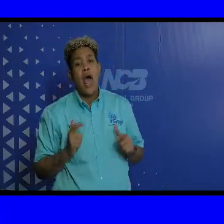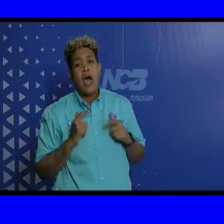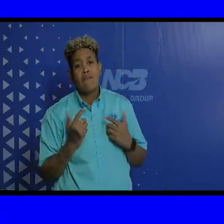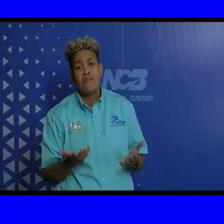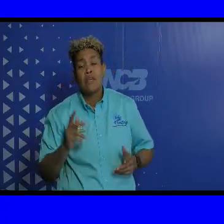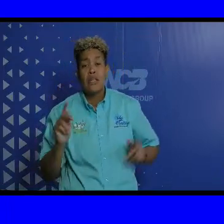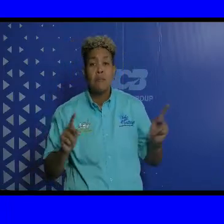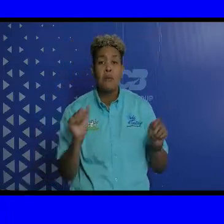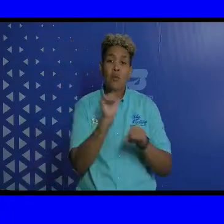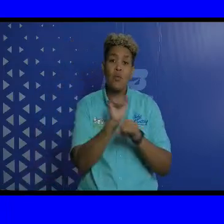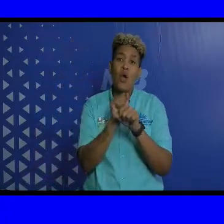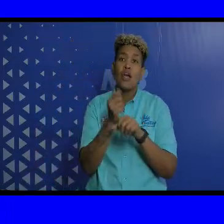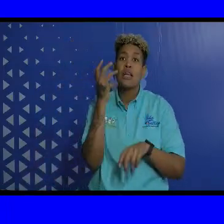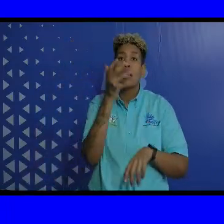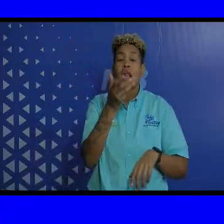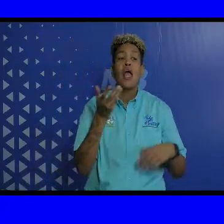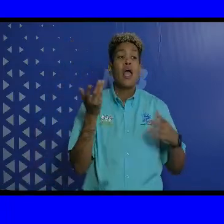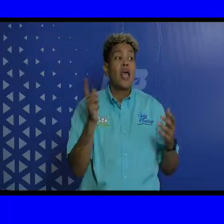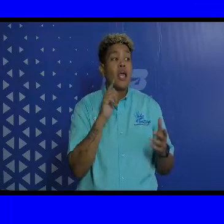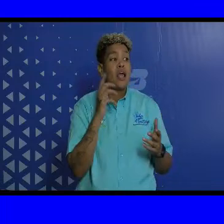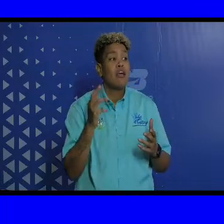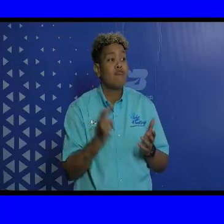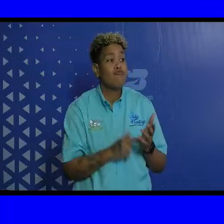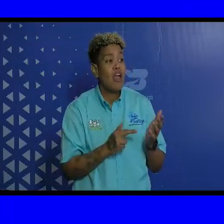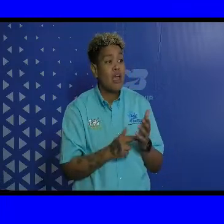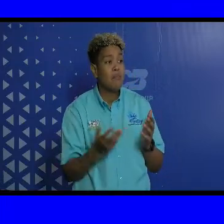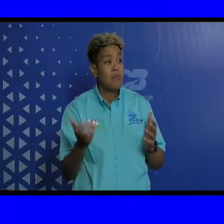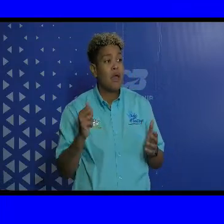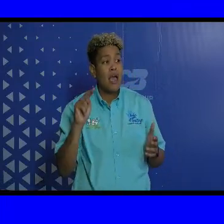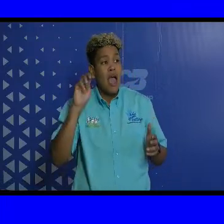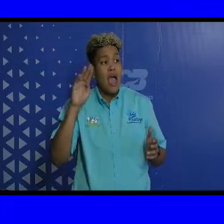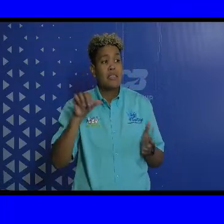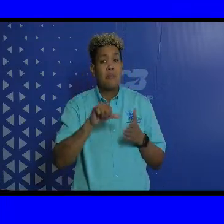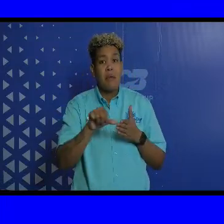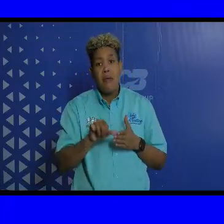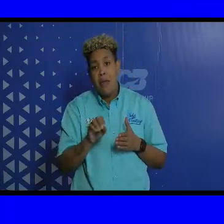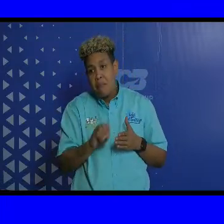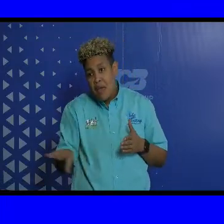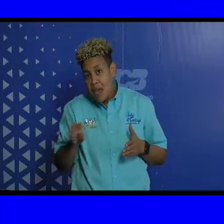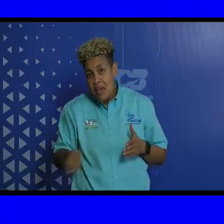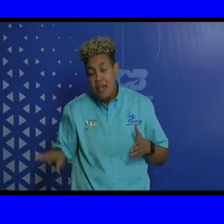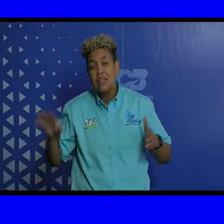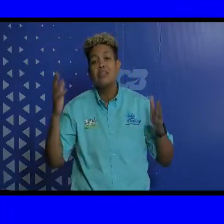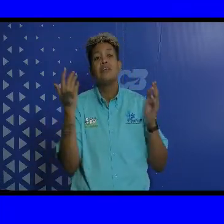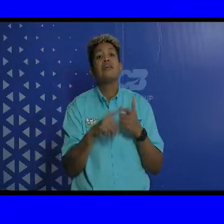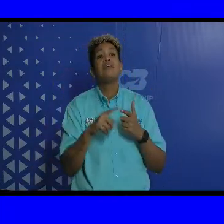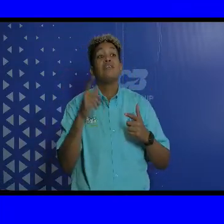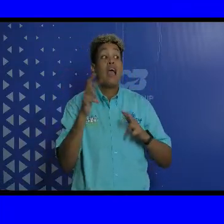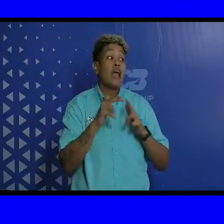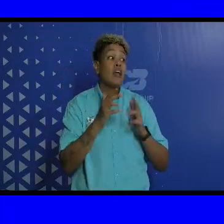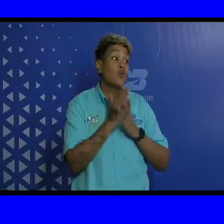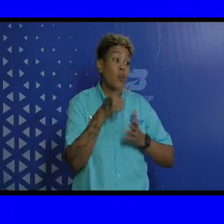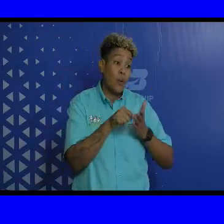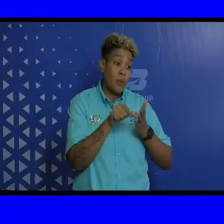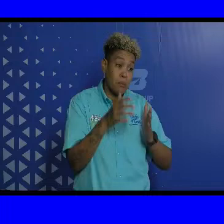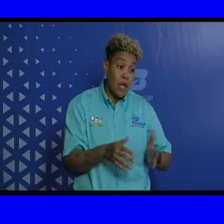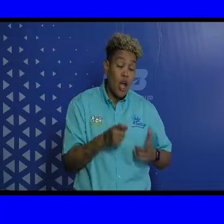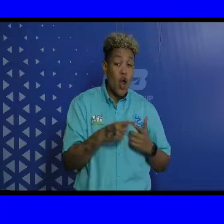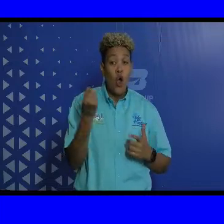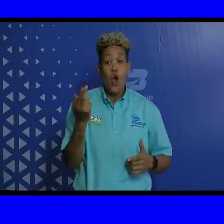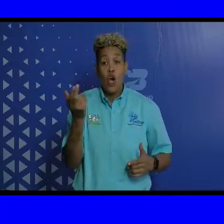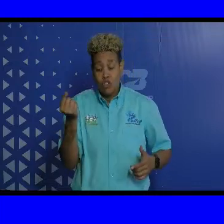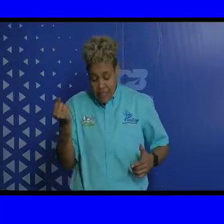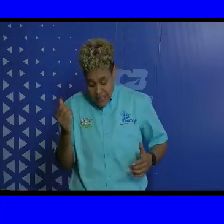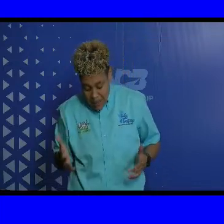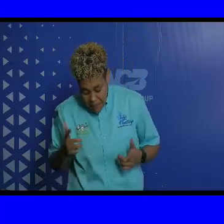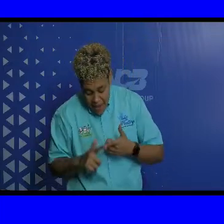the people working in there, the rent may be collected on NCB payments, using NCB payments, either by the payer or the